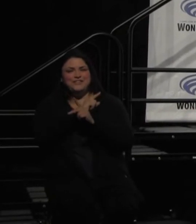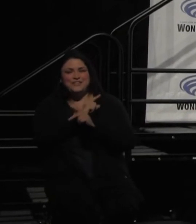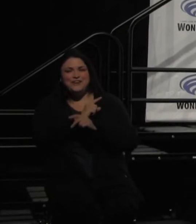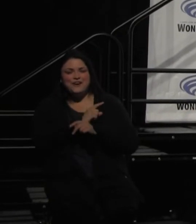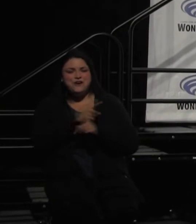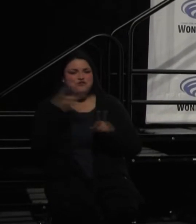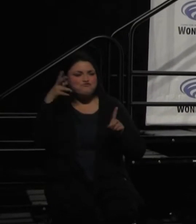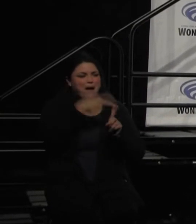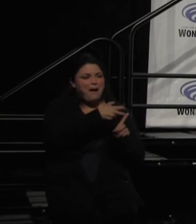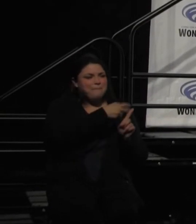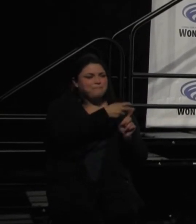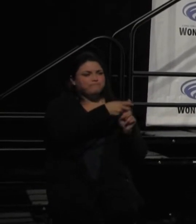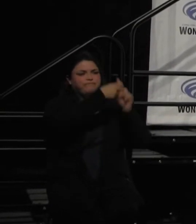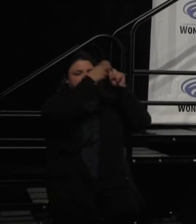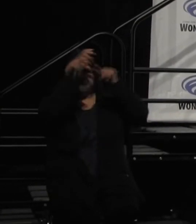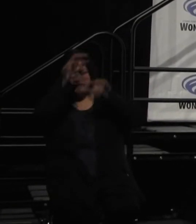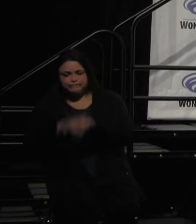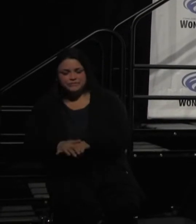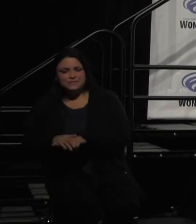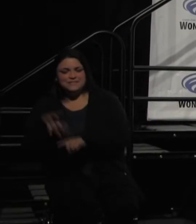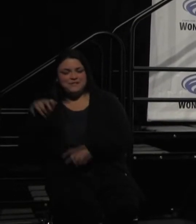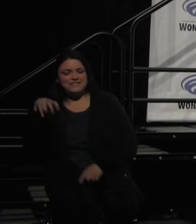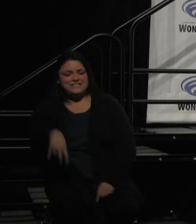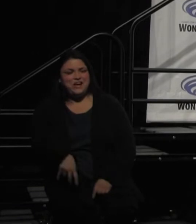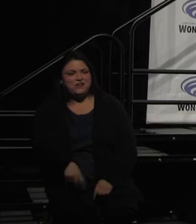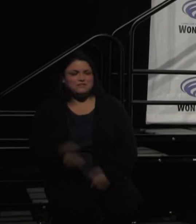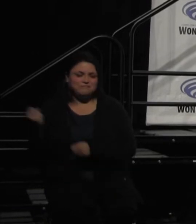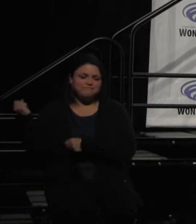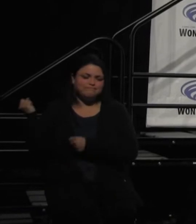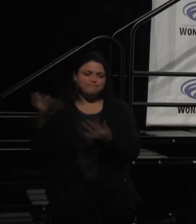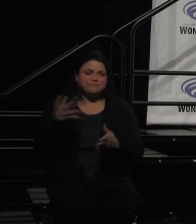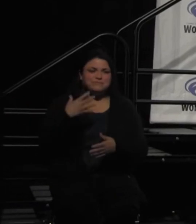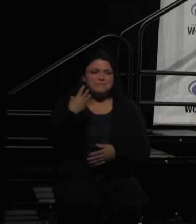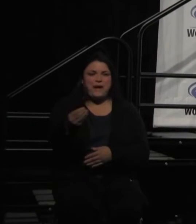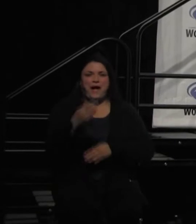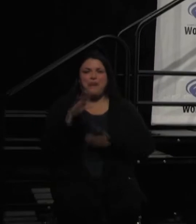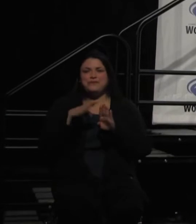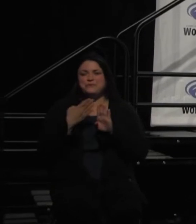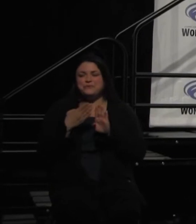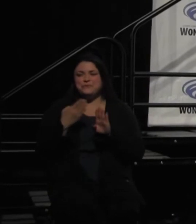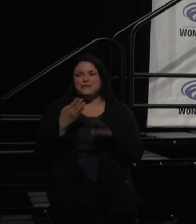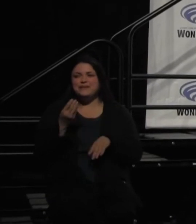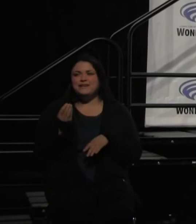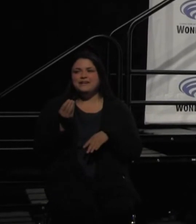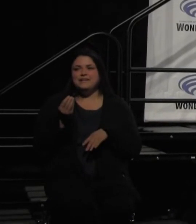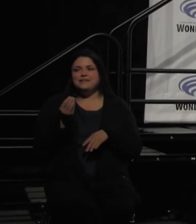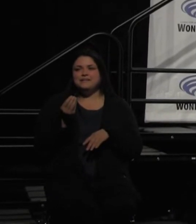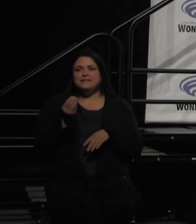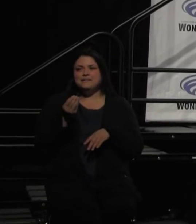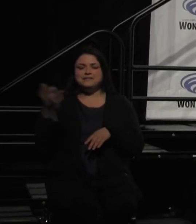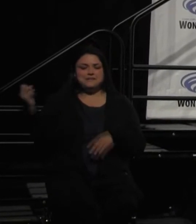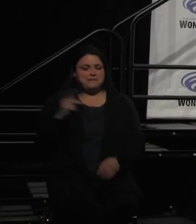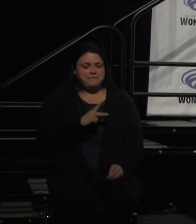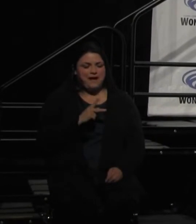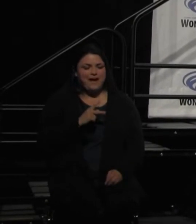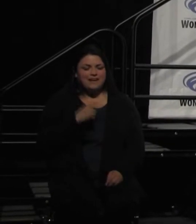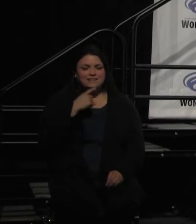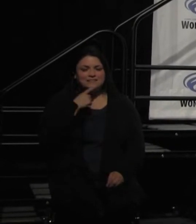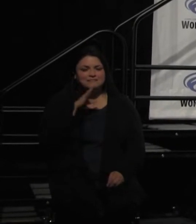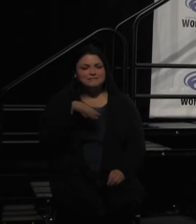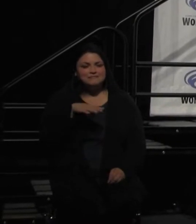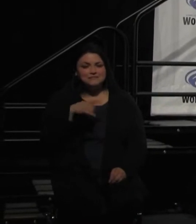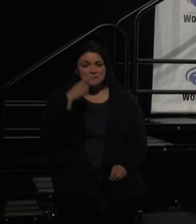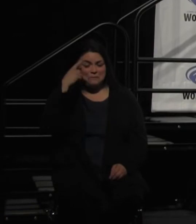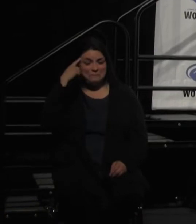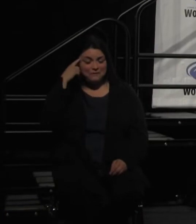and they literally threw him down the stairs, out the door. And he came back, and he said, what